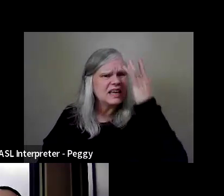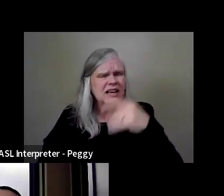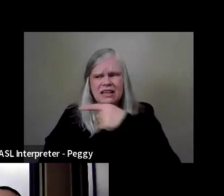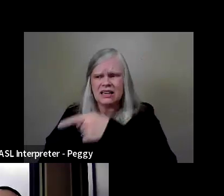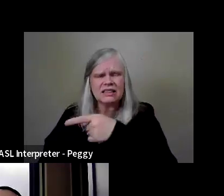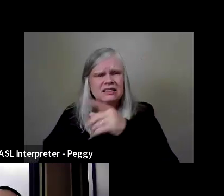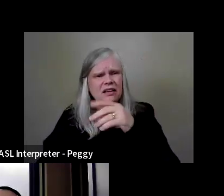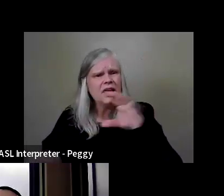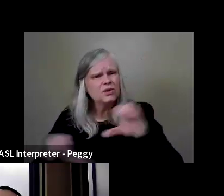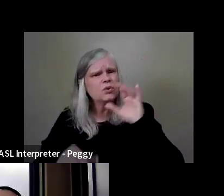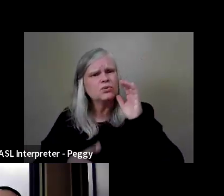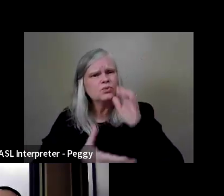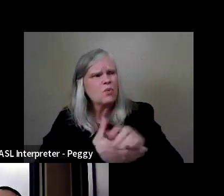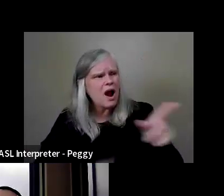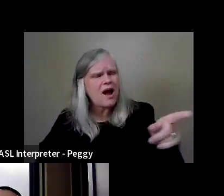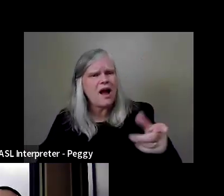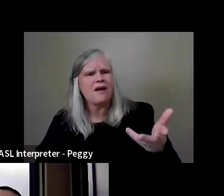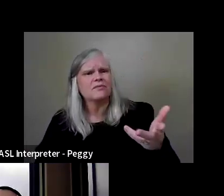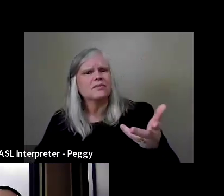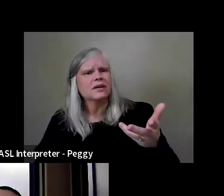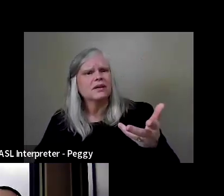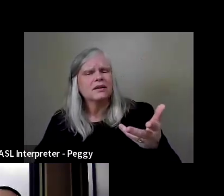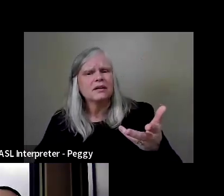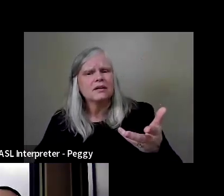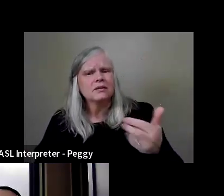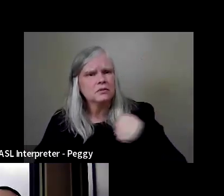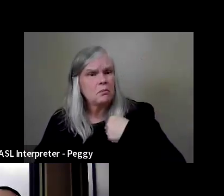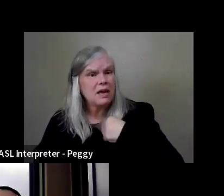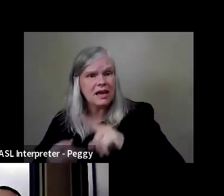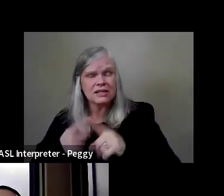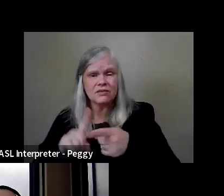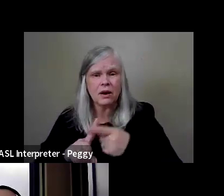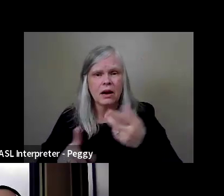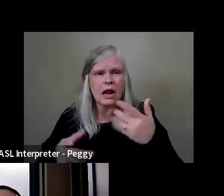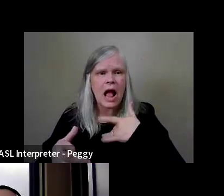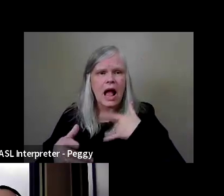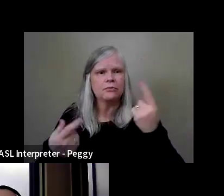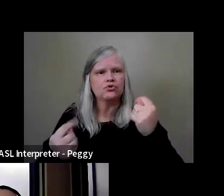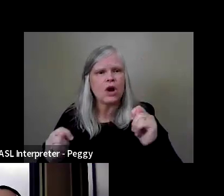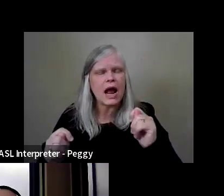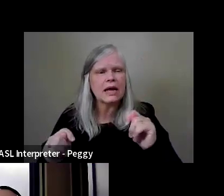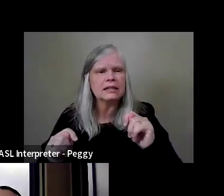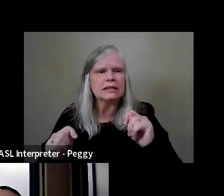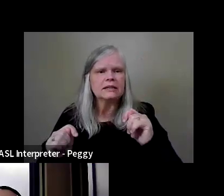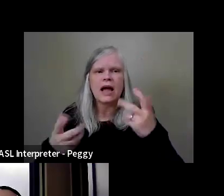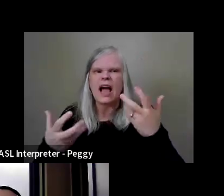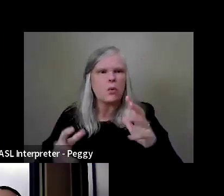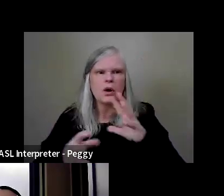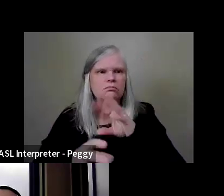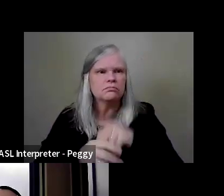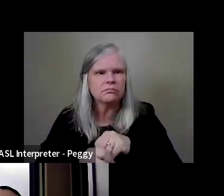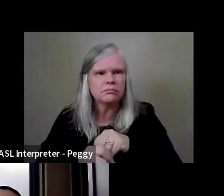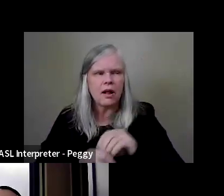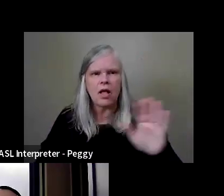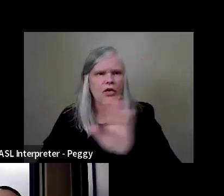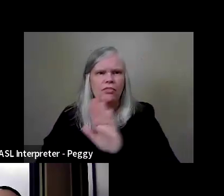her. And, I feel like as a friend, I'm kind of treading on light territory because I don't want to get into the middle of